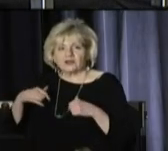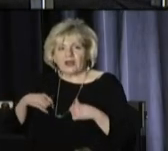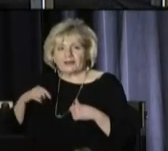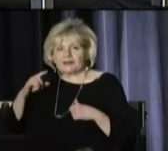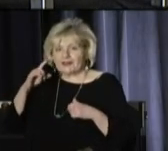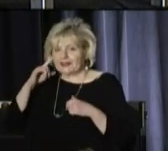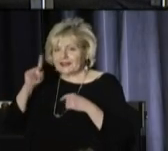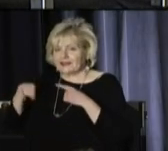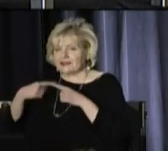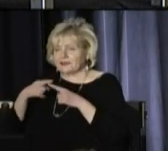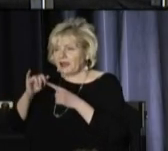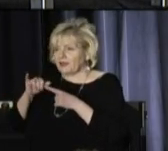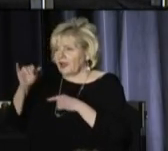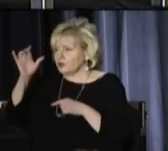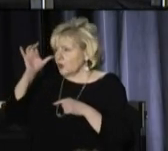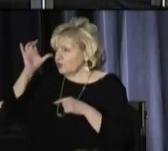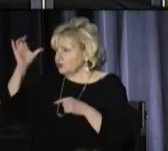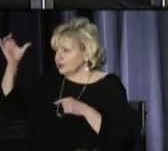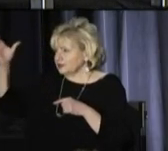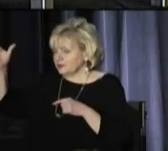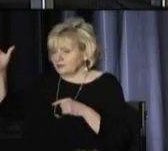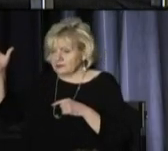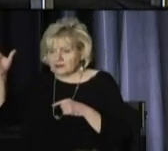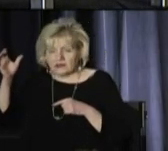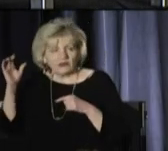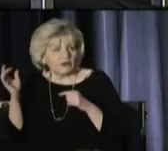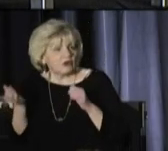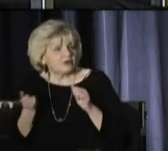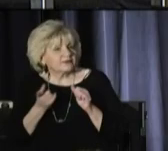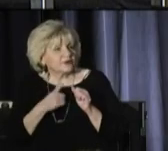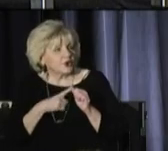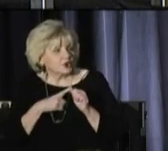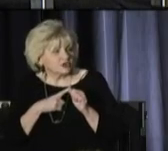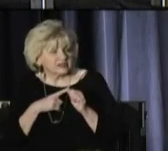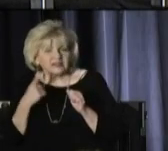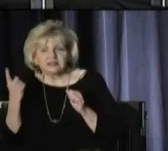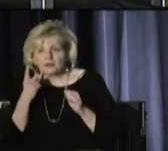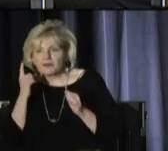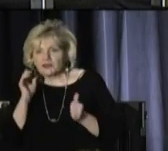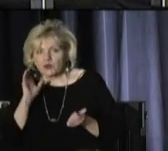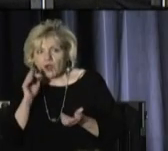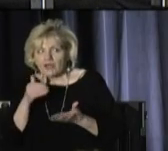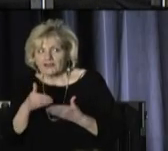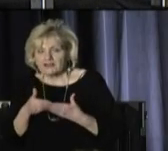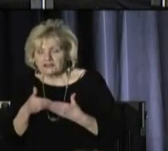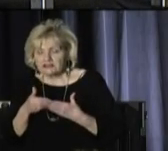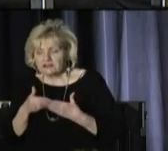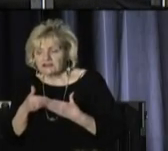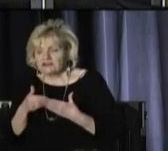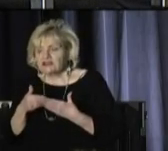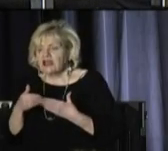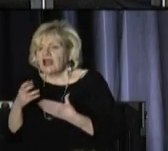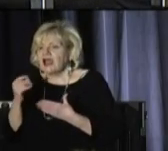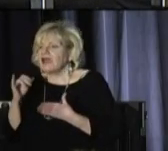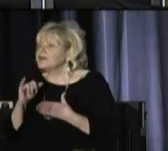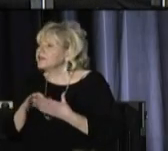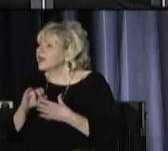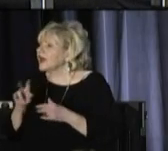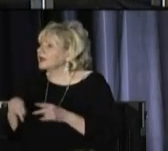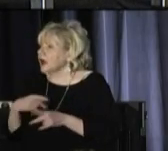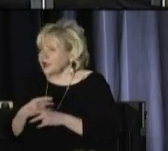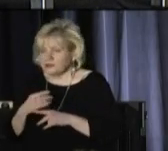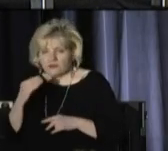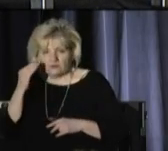that notion of like first something arriving and also that kind of like